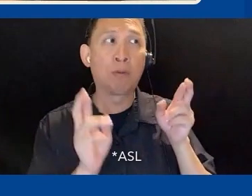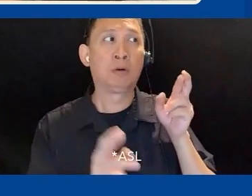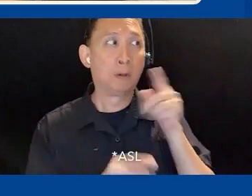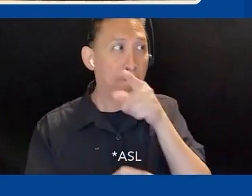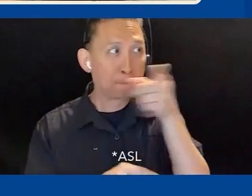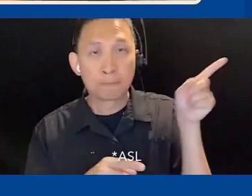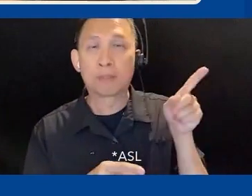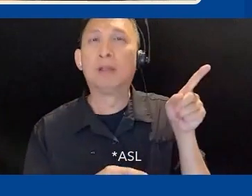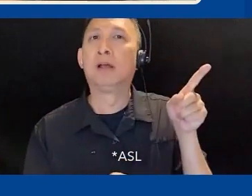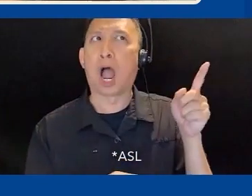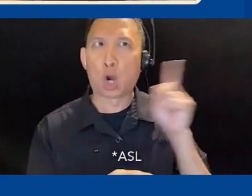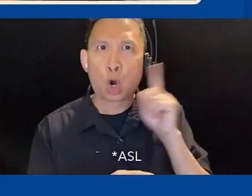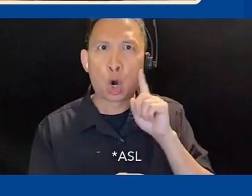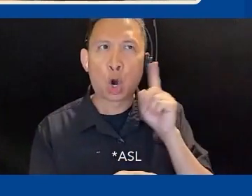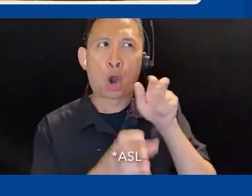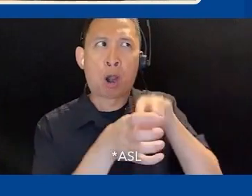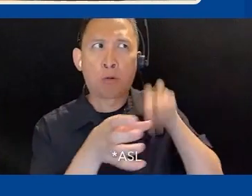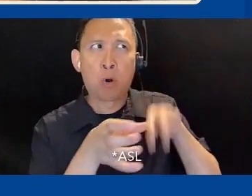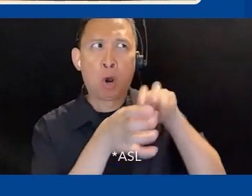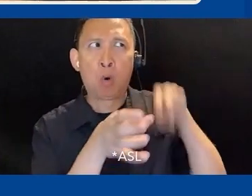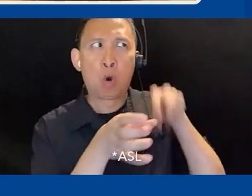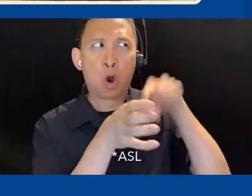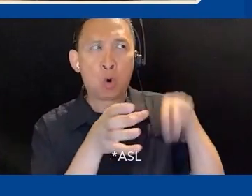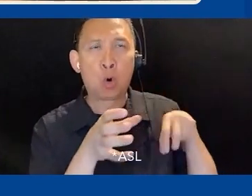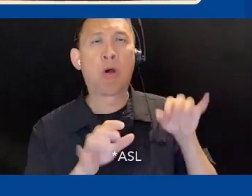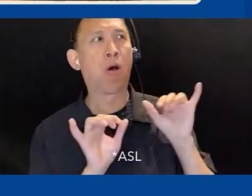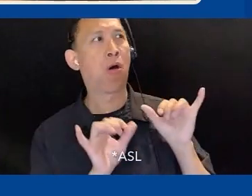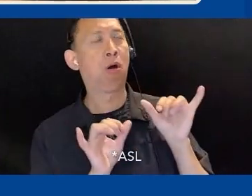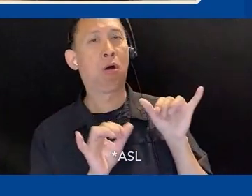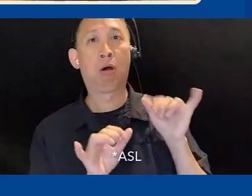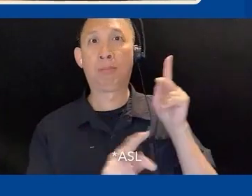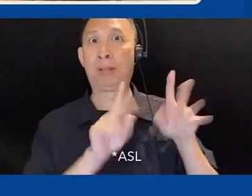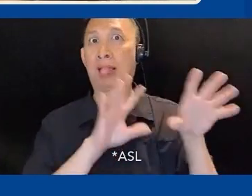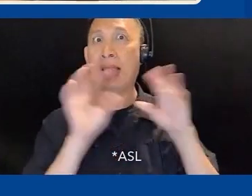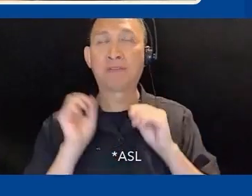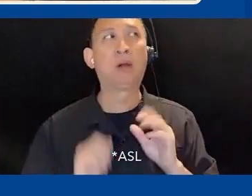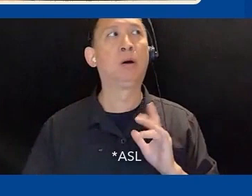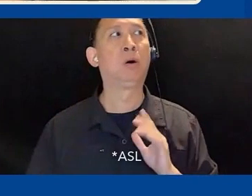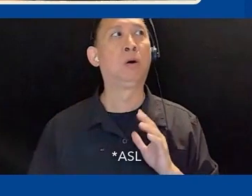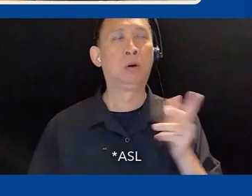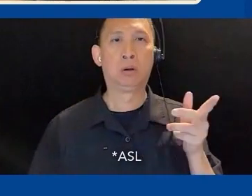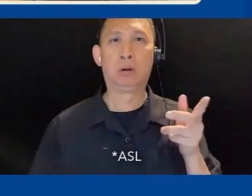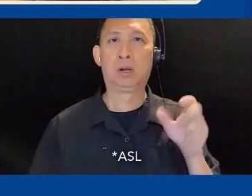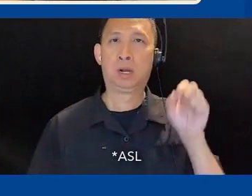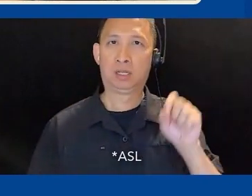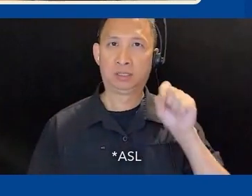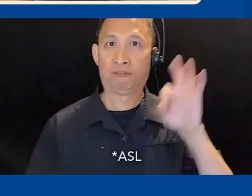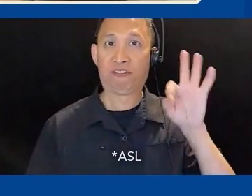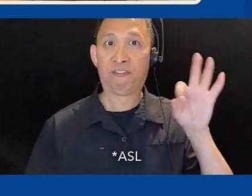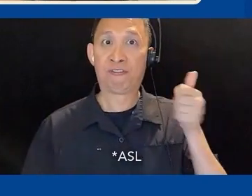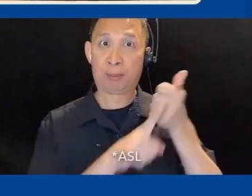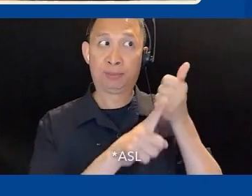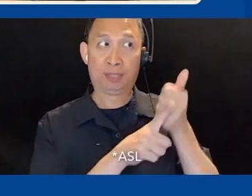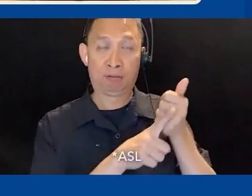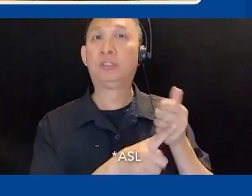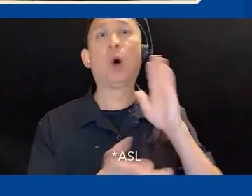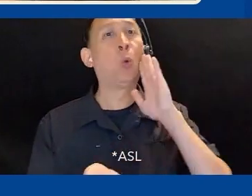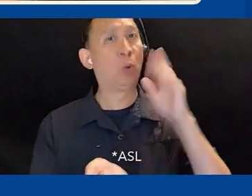the organization, that was a pretty big deal. And I think Sundance will be sort of discussing this for a long